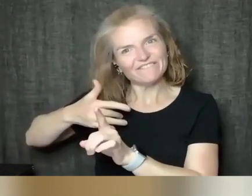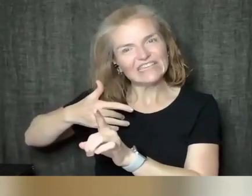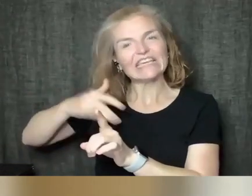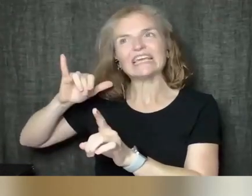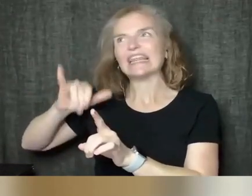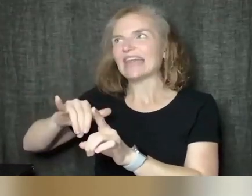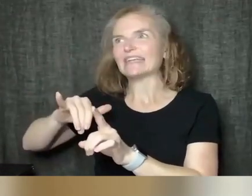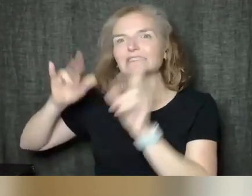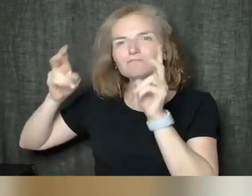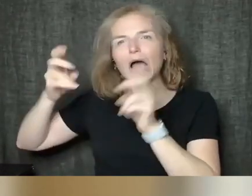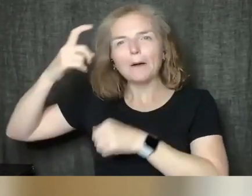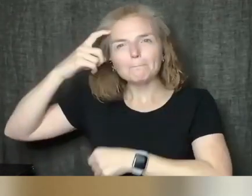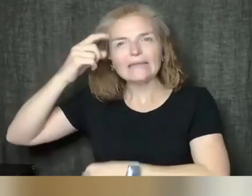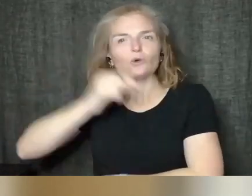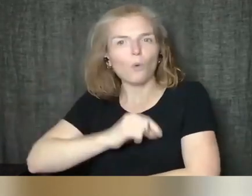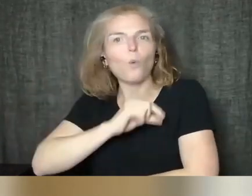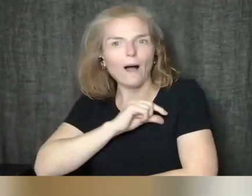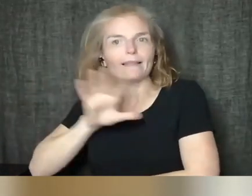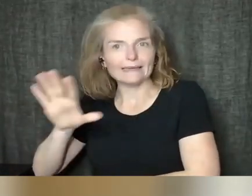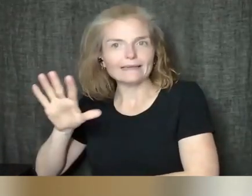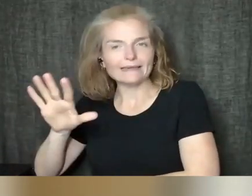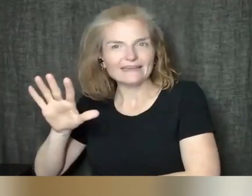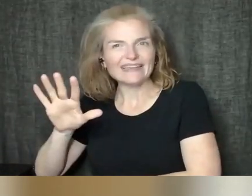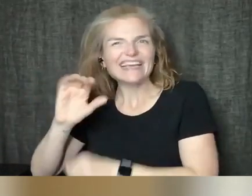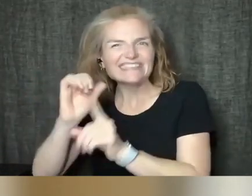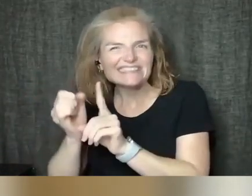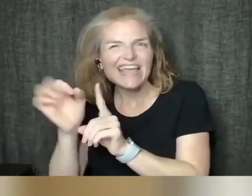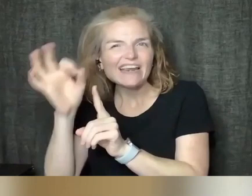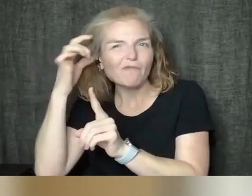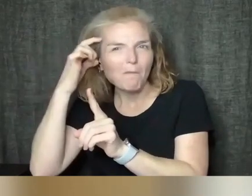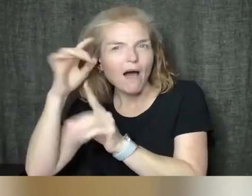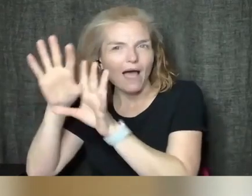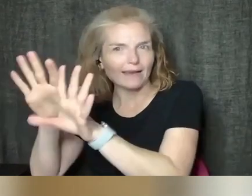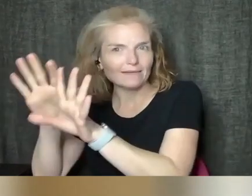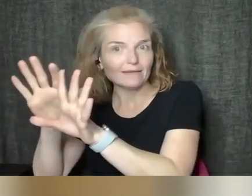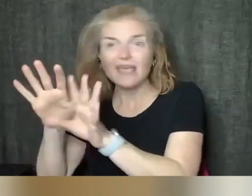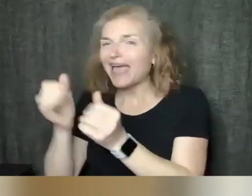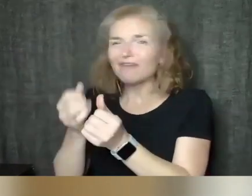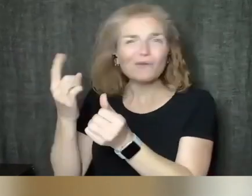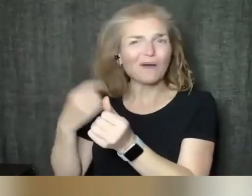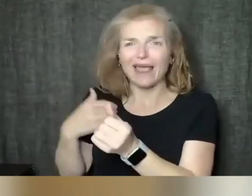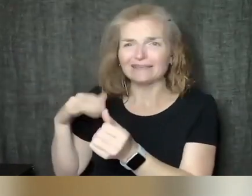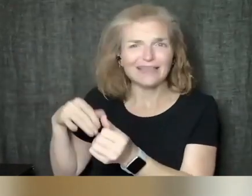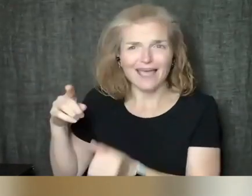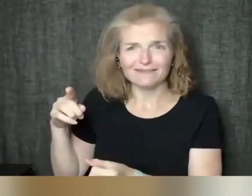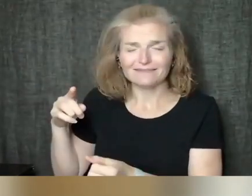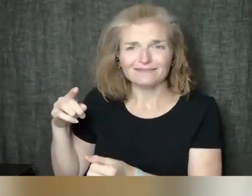They're mental qualities. They're states of mind. They're shared by all people, who get